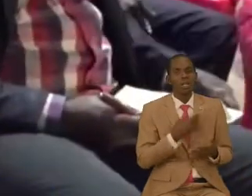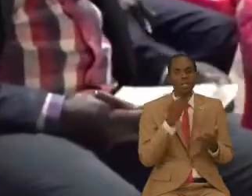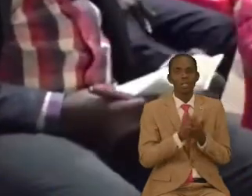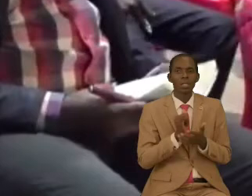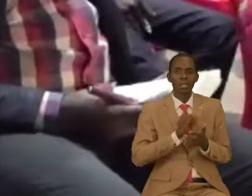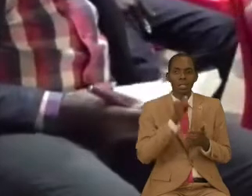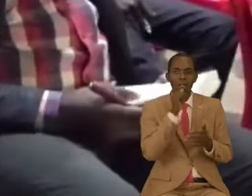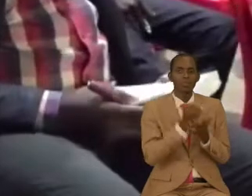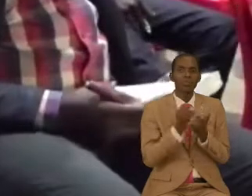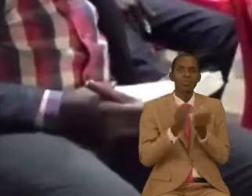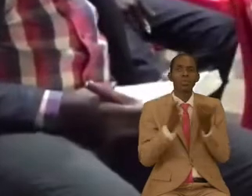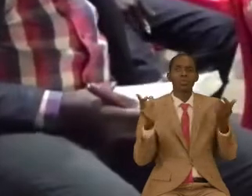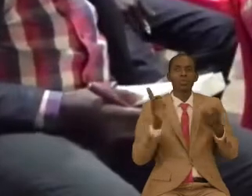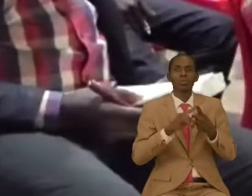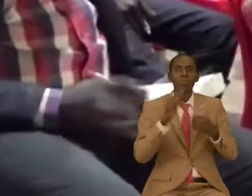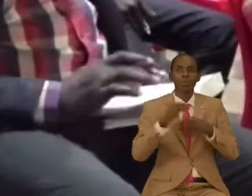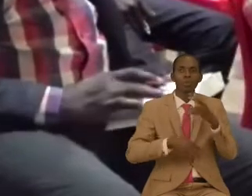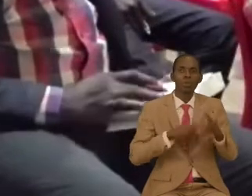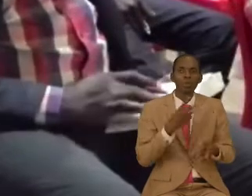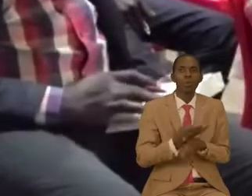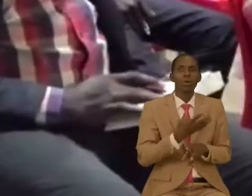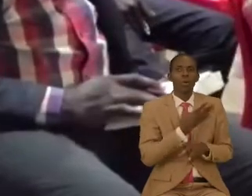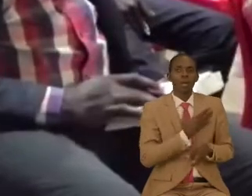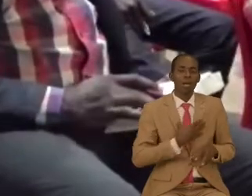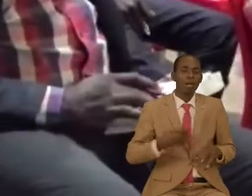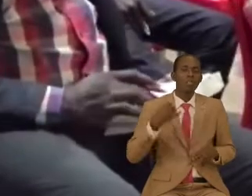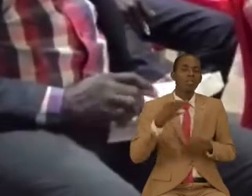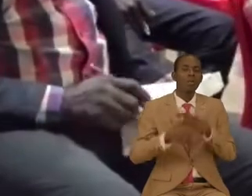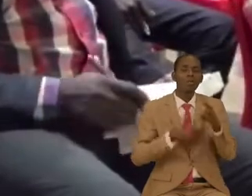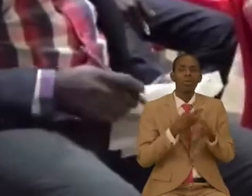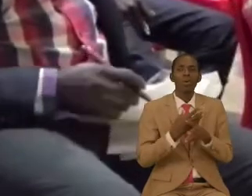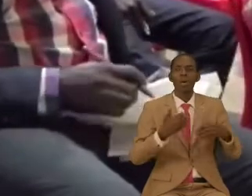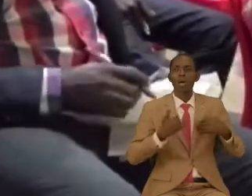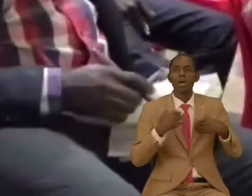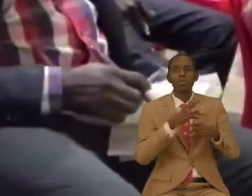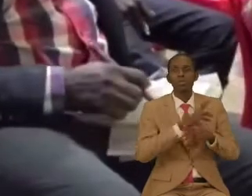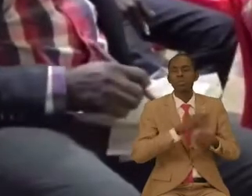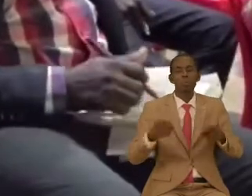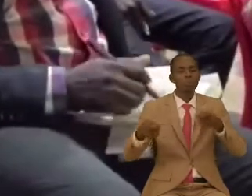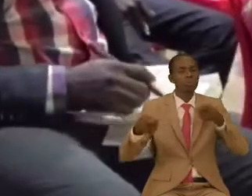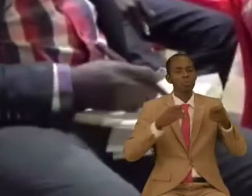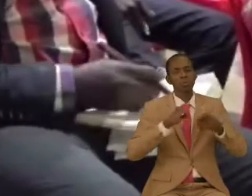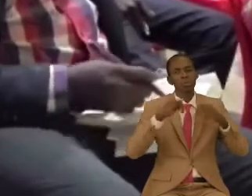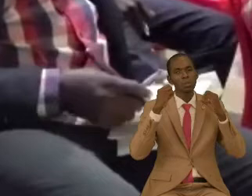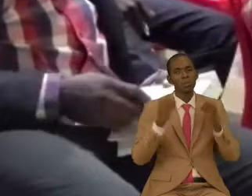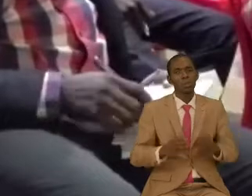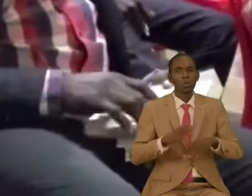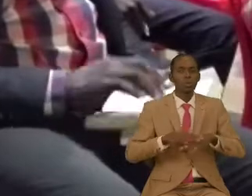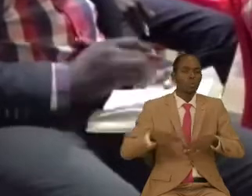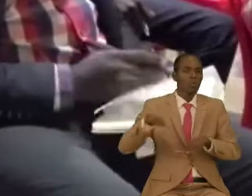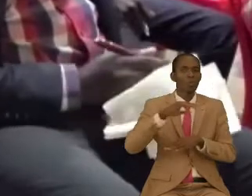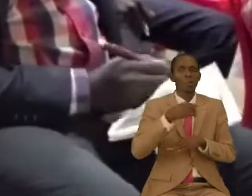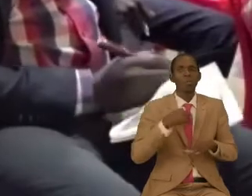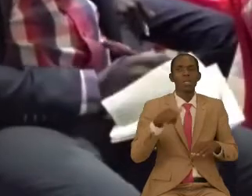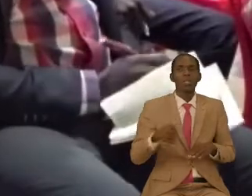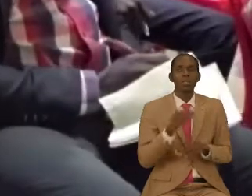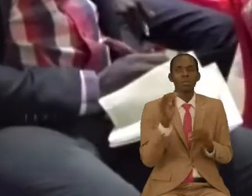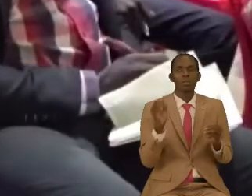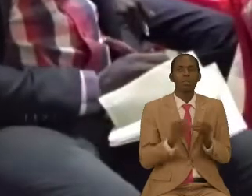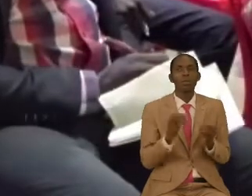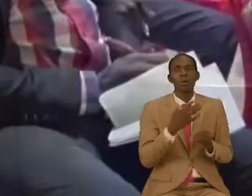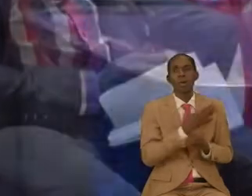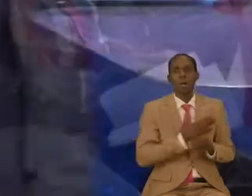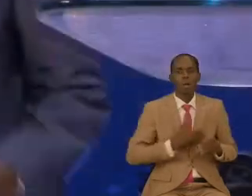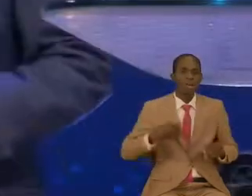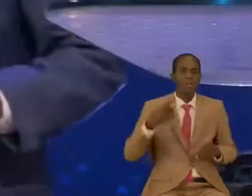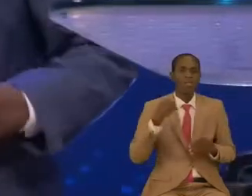the world, and the world has no controlling power over me anymore. And the